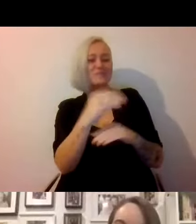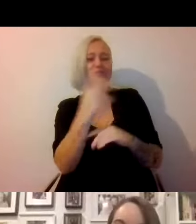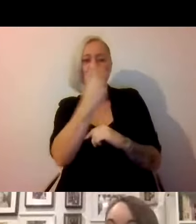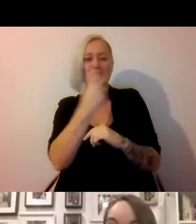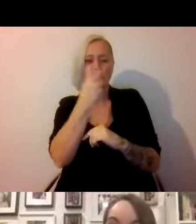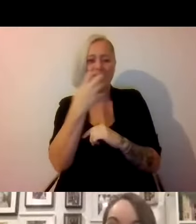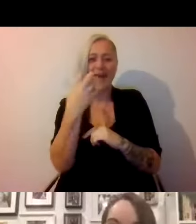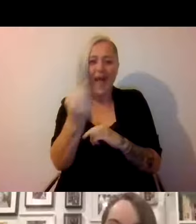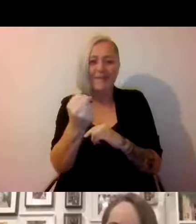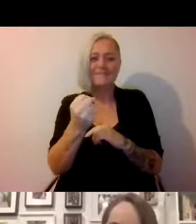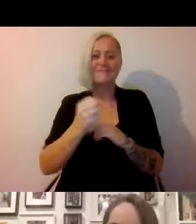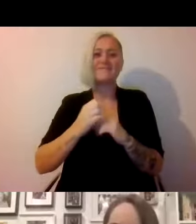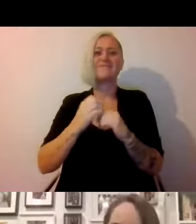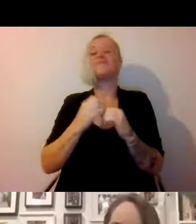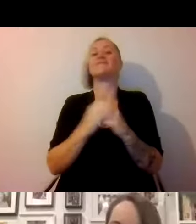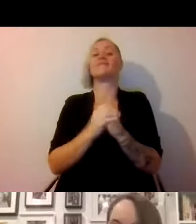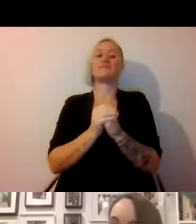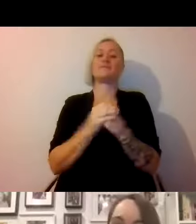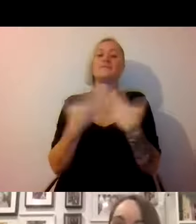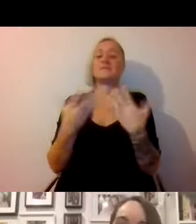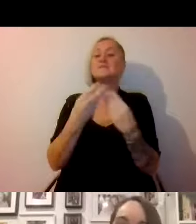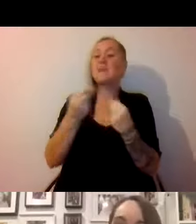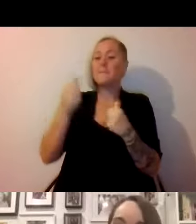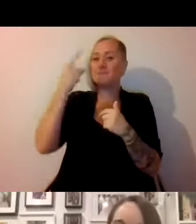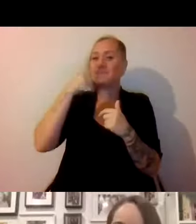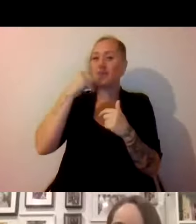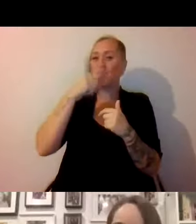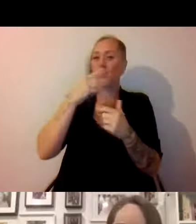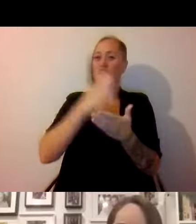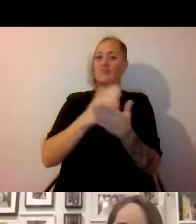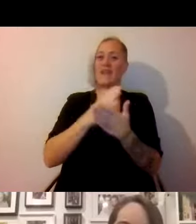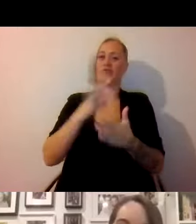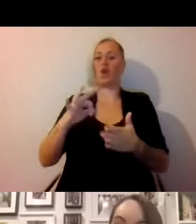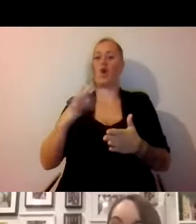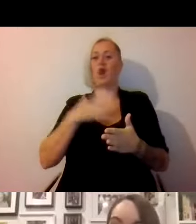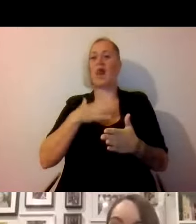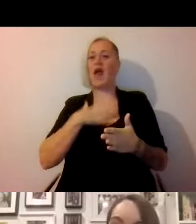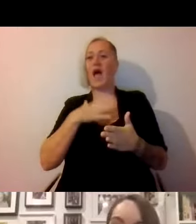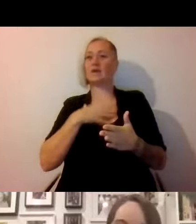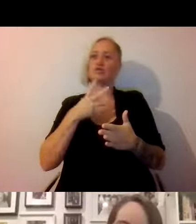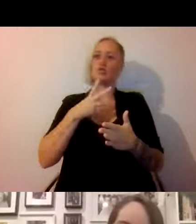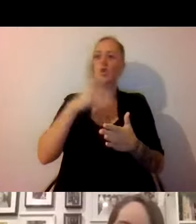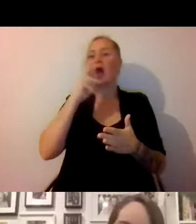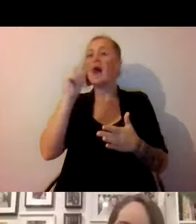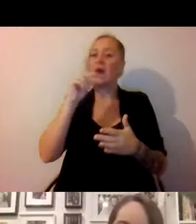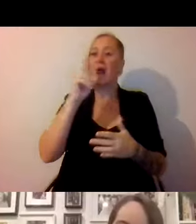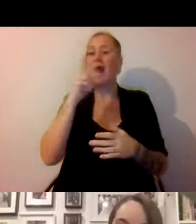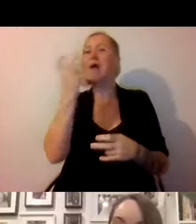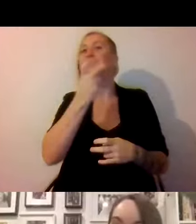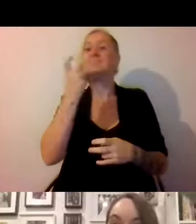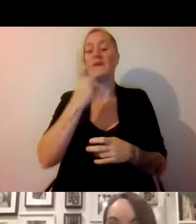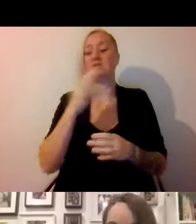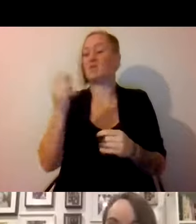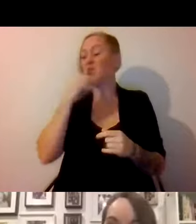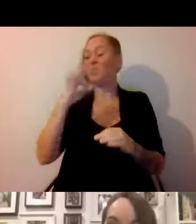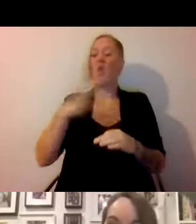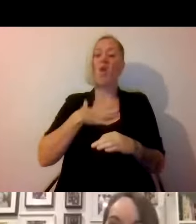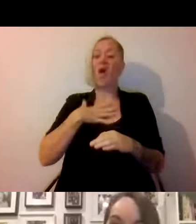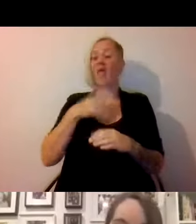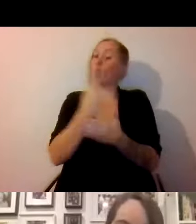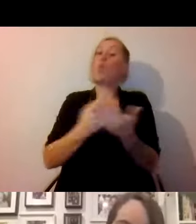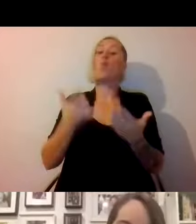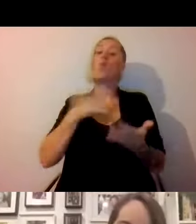is perhaps one of them. Some people really don't like to vocalize and much prefer to sign, which can